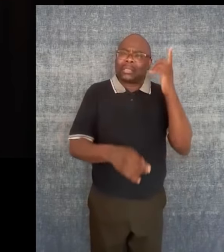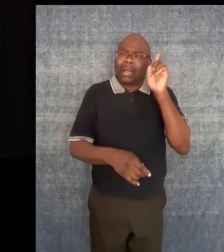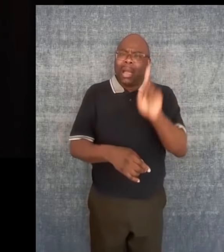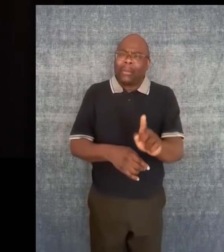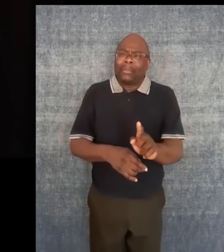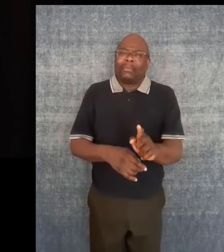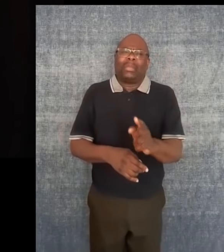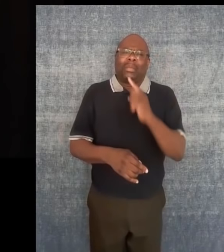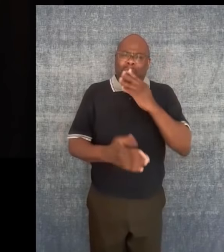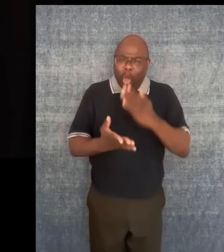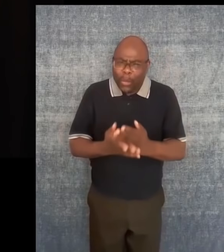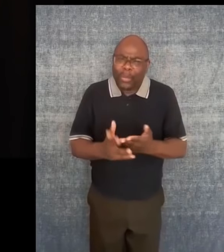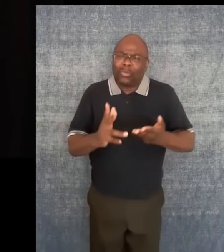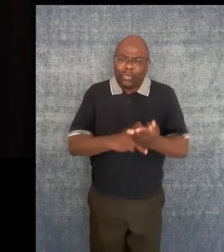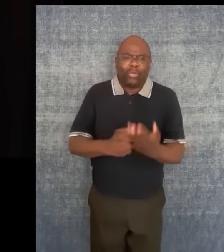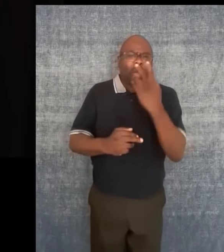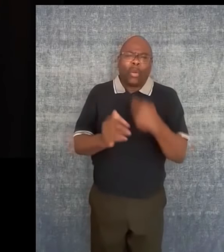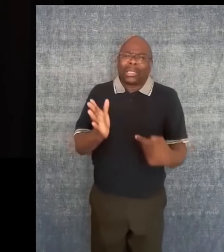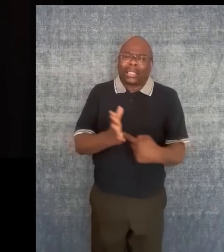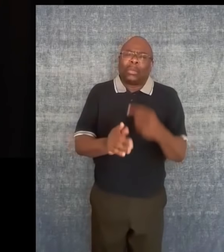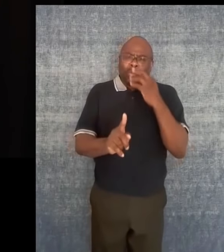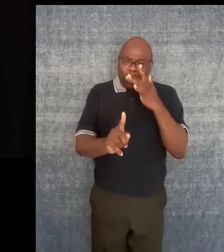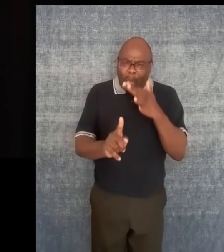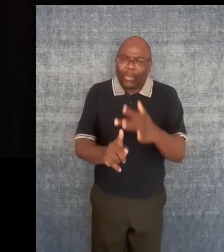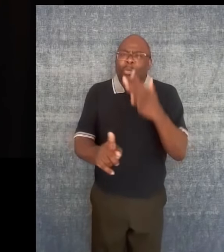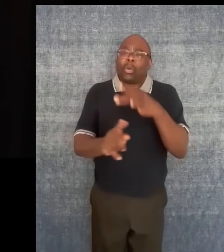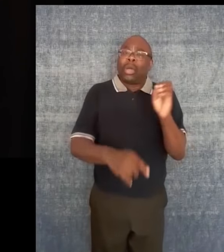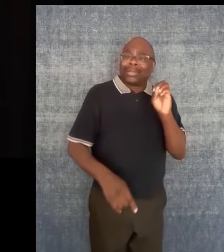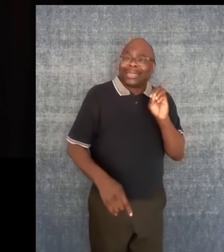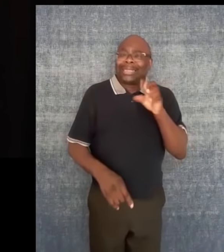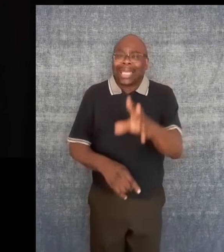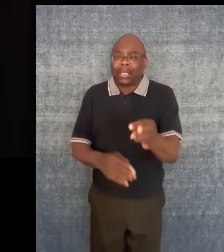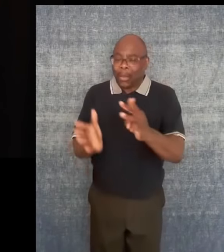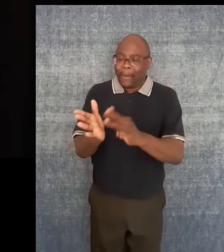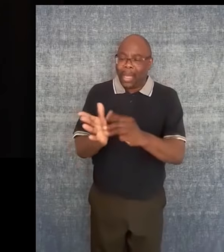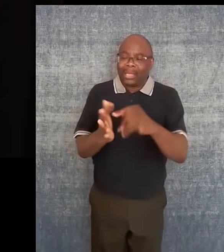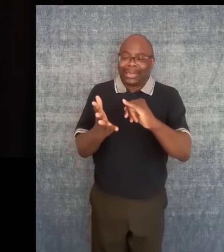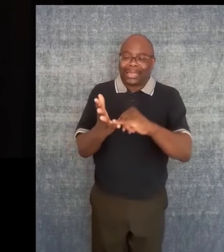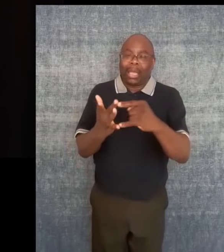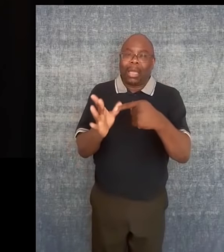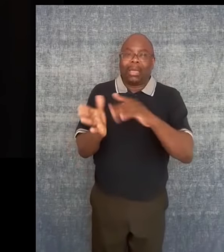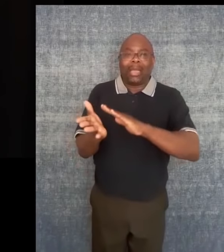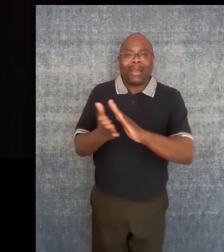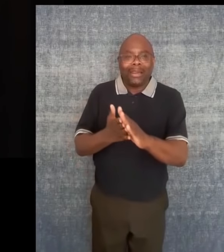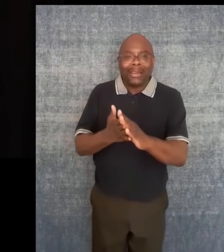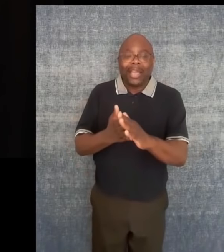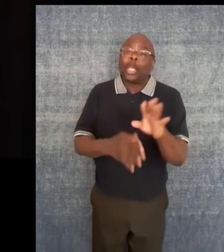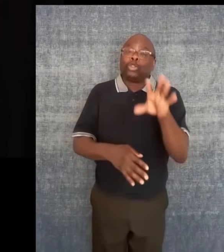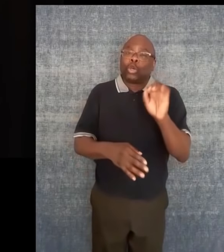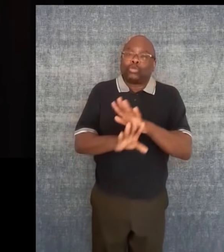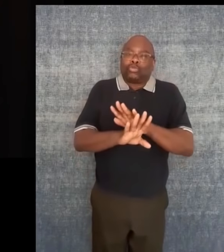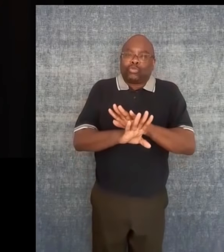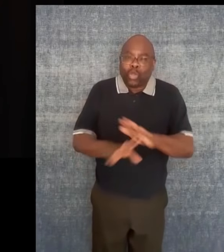through centuries and many different prophets to send a rescuer, a Messiah. And God chose not